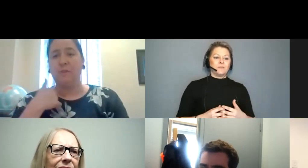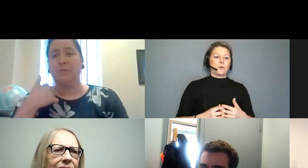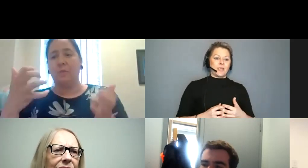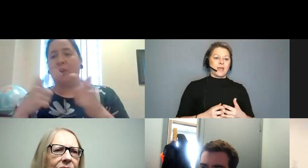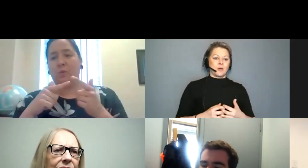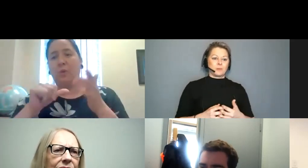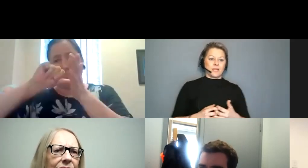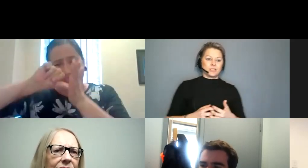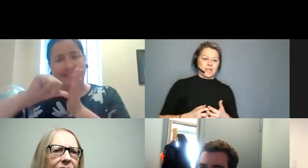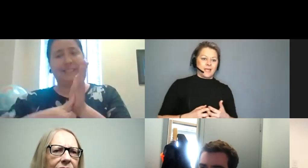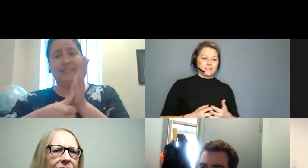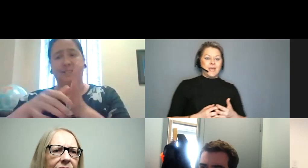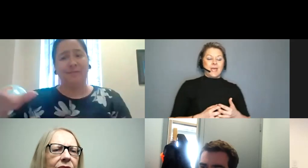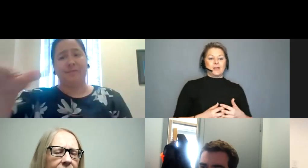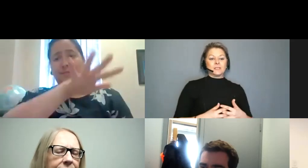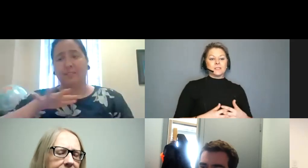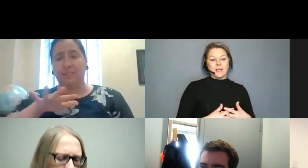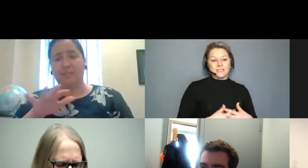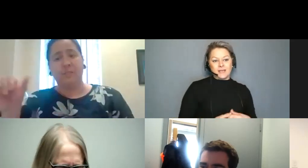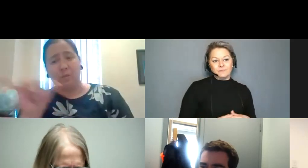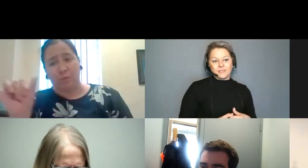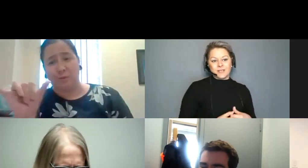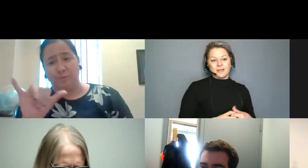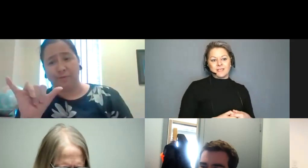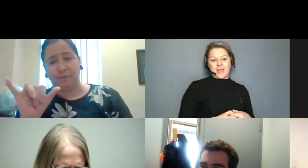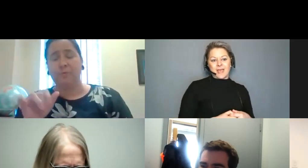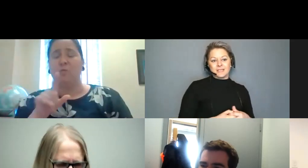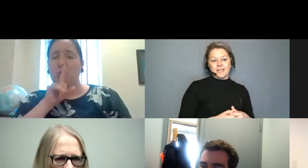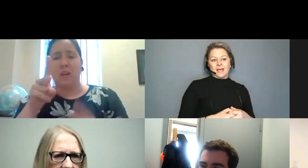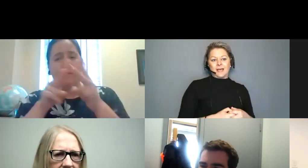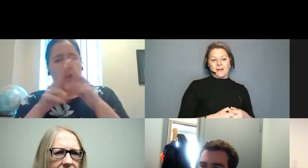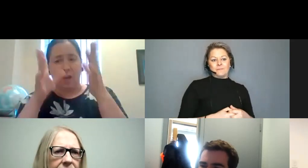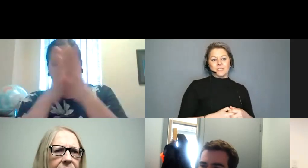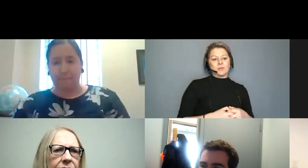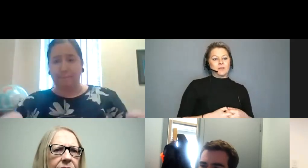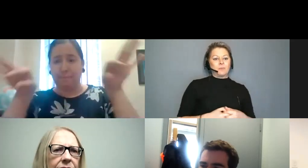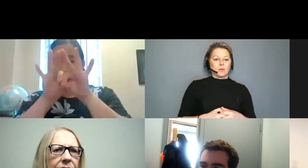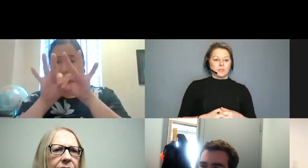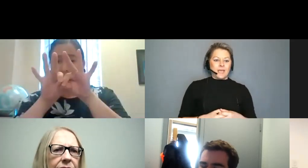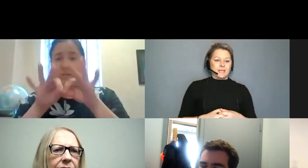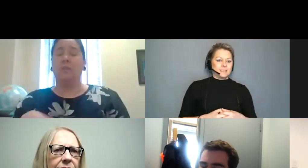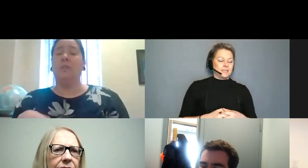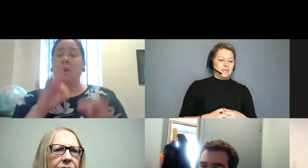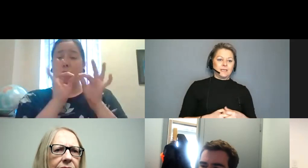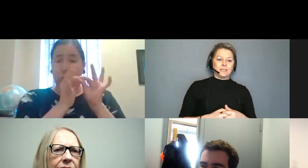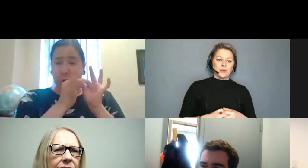processes for the Adult Protection Act. And I also wanted to emphasize that it's really important